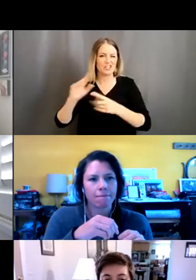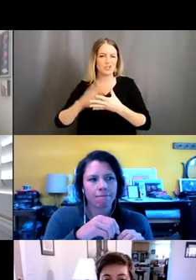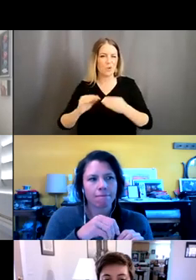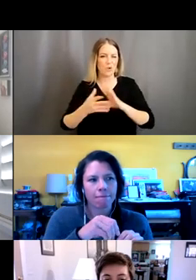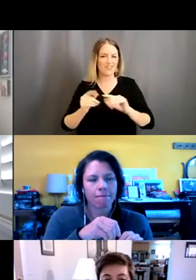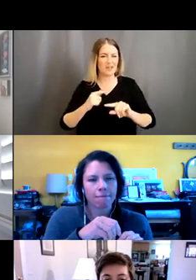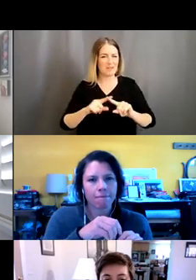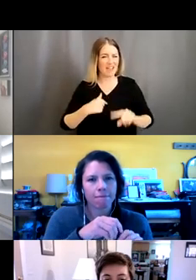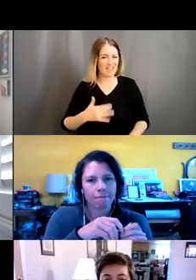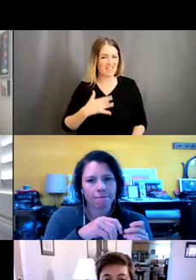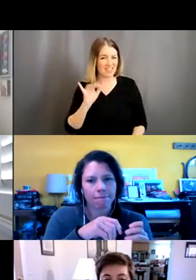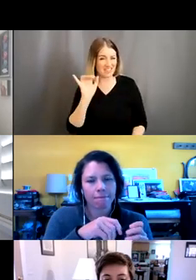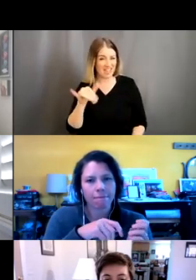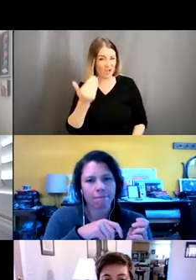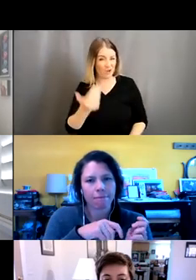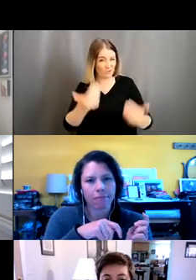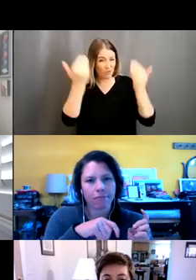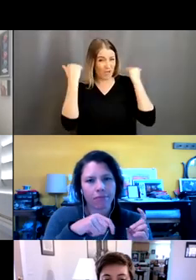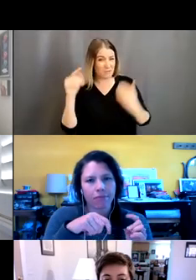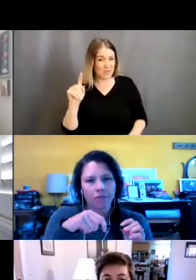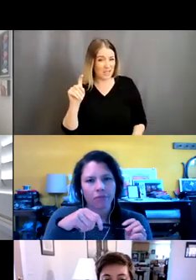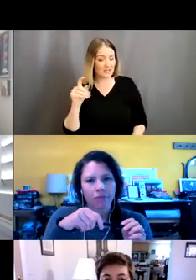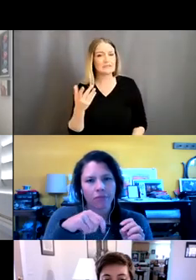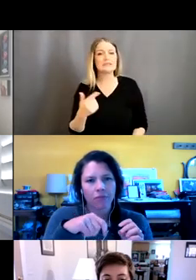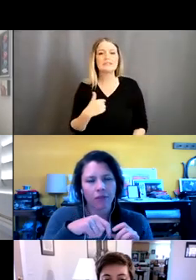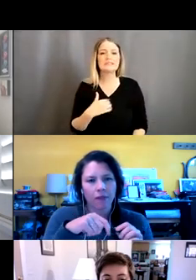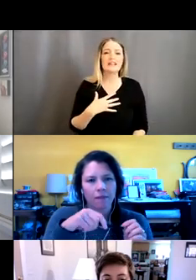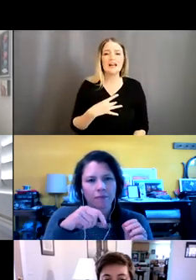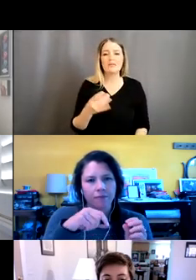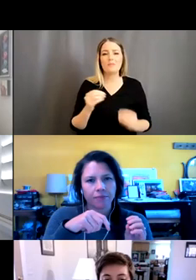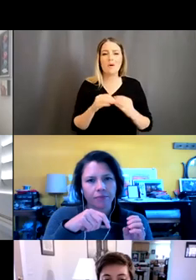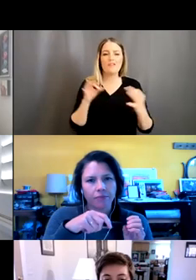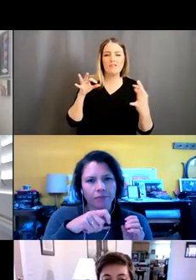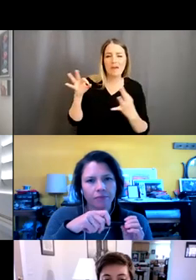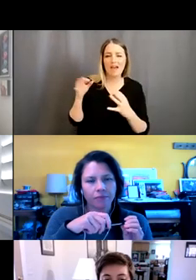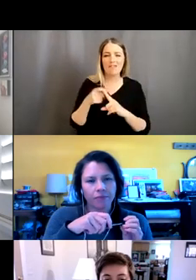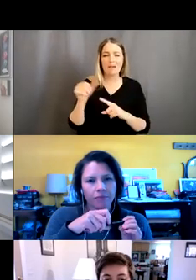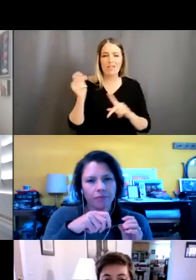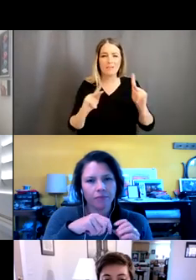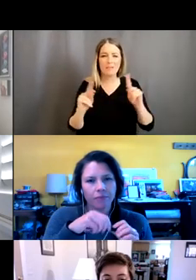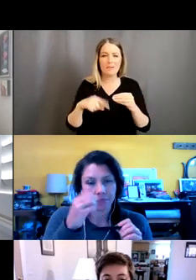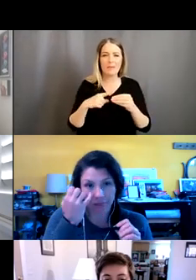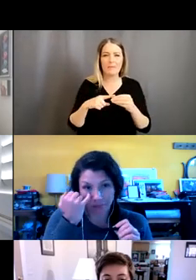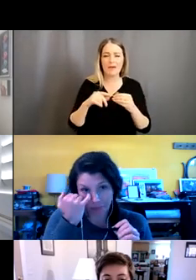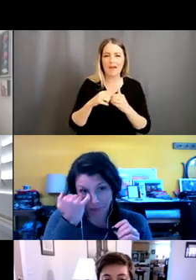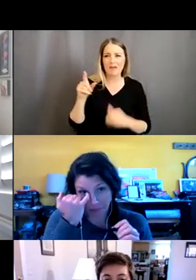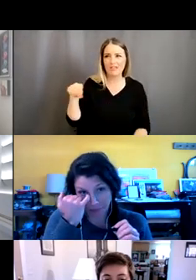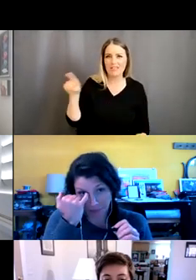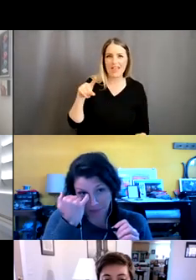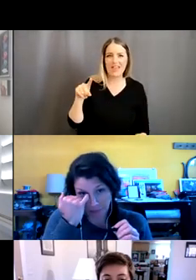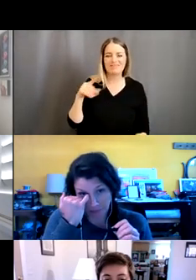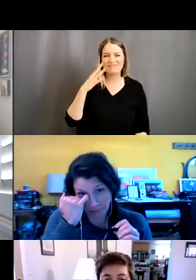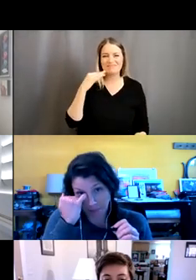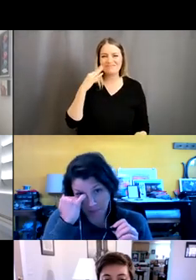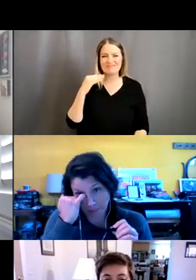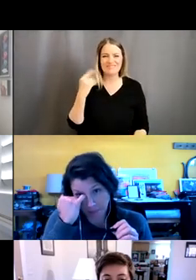overwhelming. So I'd like to just get a little more feedback from other people on how they've dealt with something